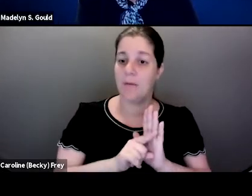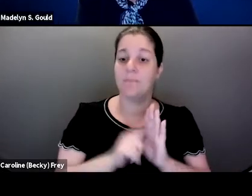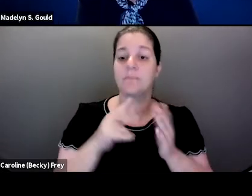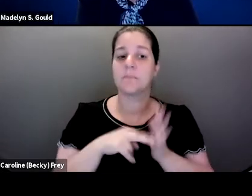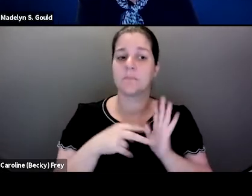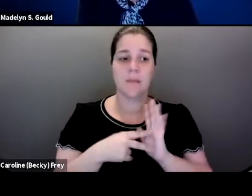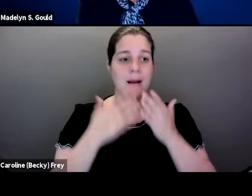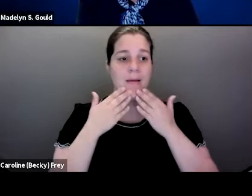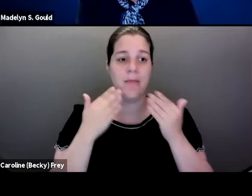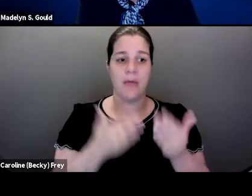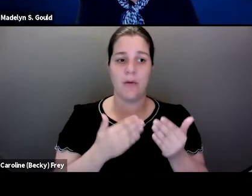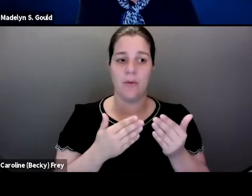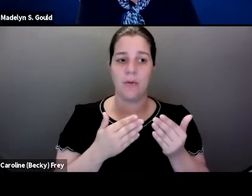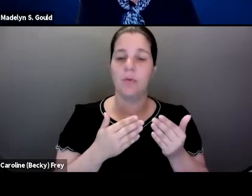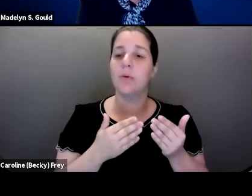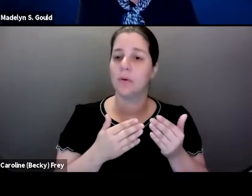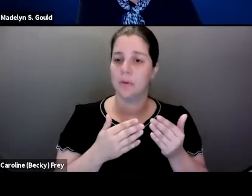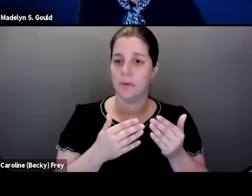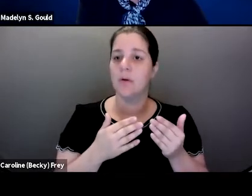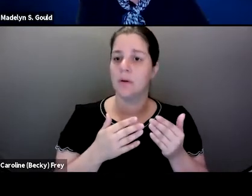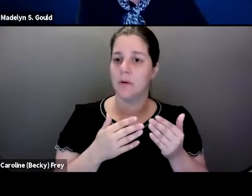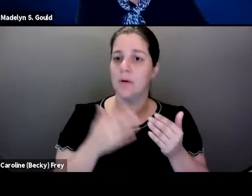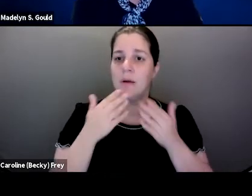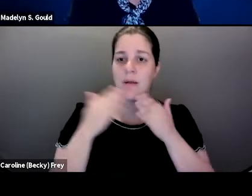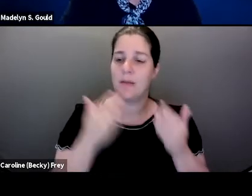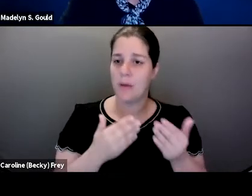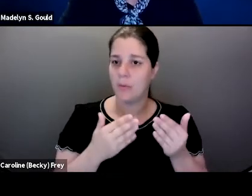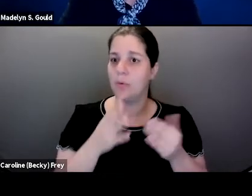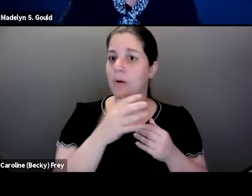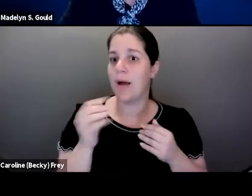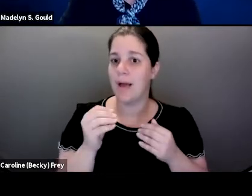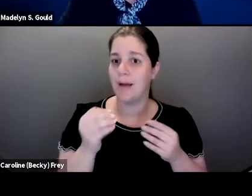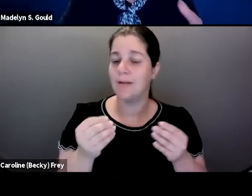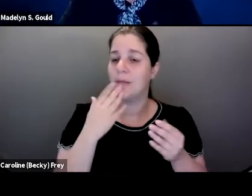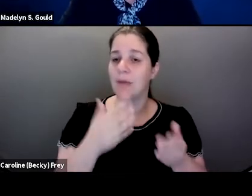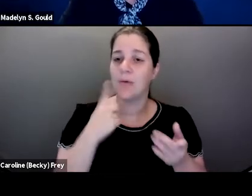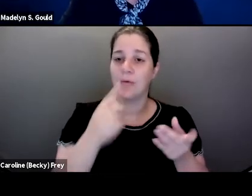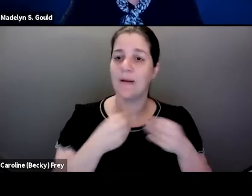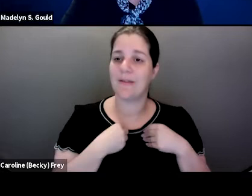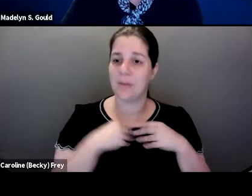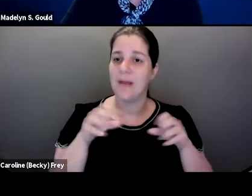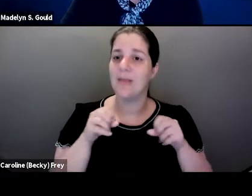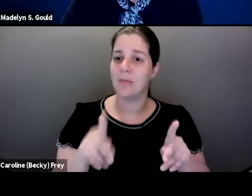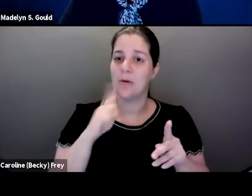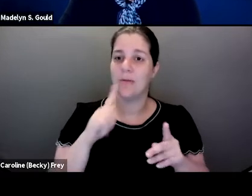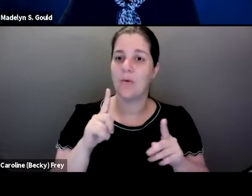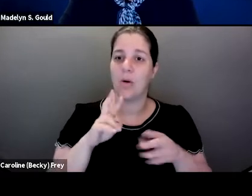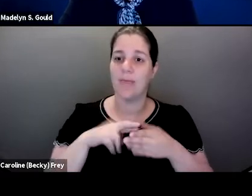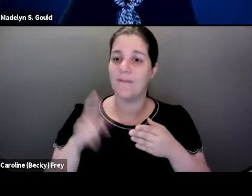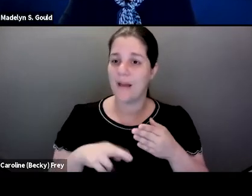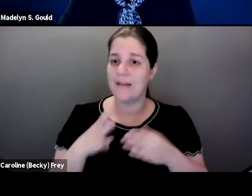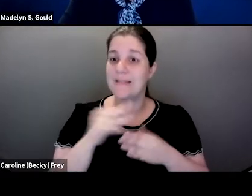you for, giving me the opportunity to share the findings. And on the next slide,